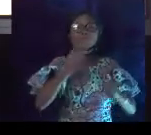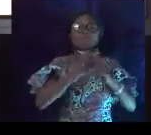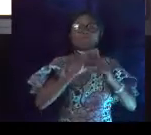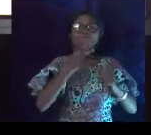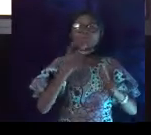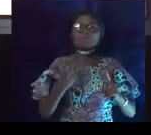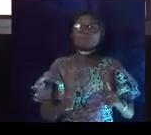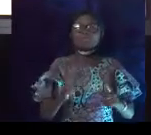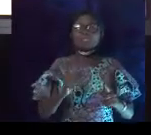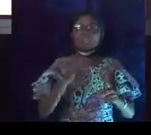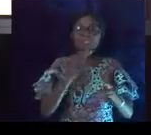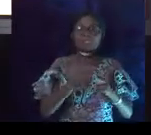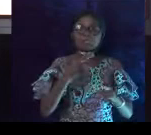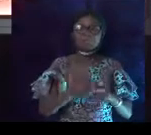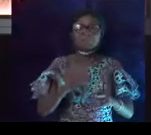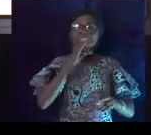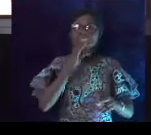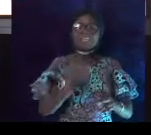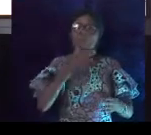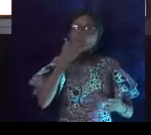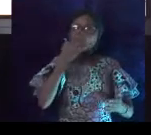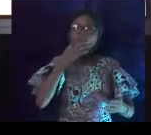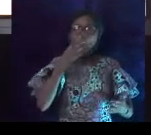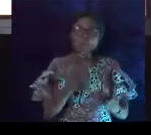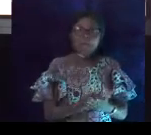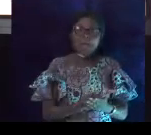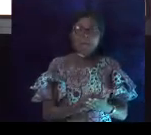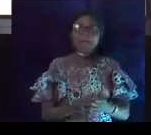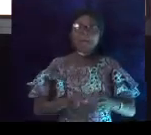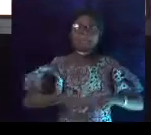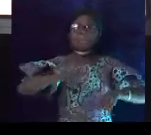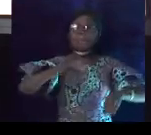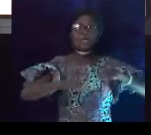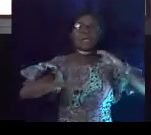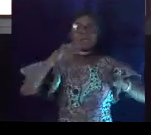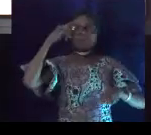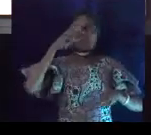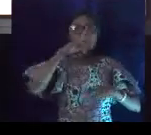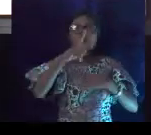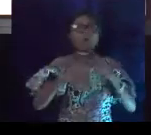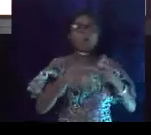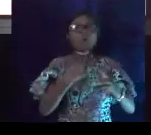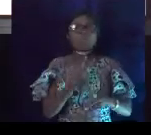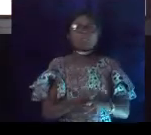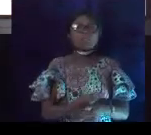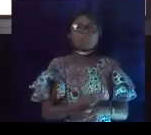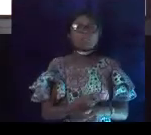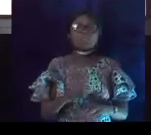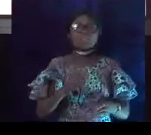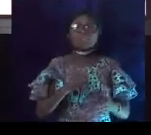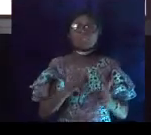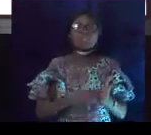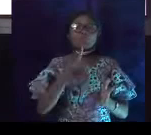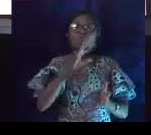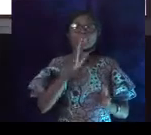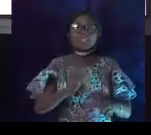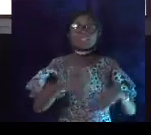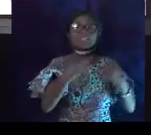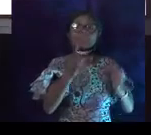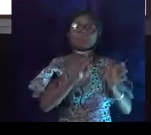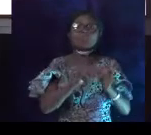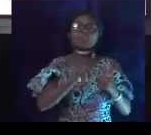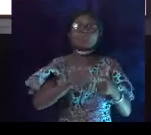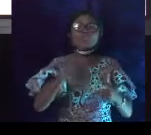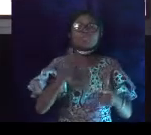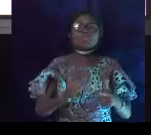Layers mash. From the name too, is a well-balanced diet for all types of adult poultry. This one